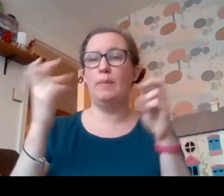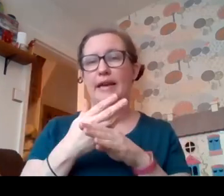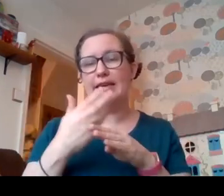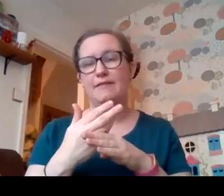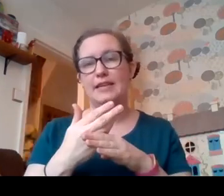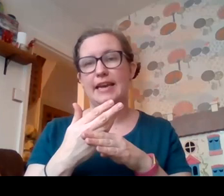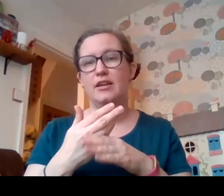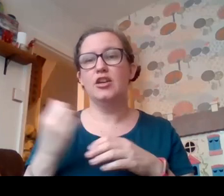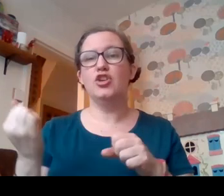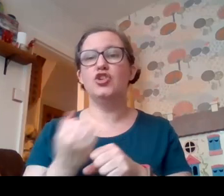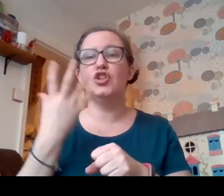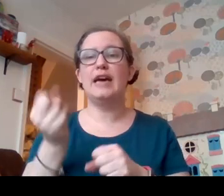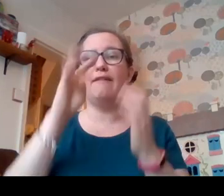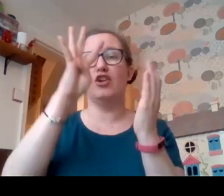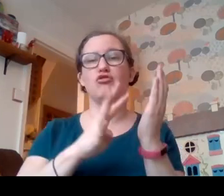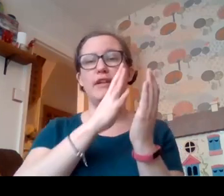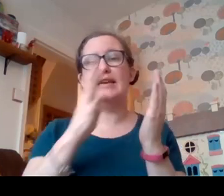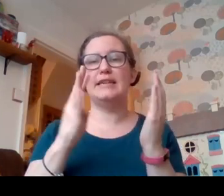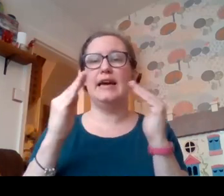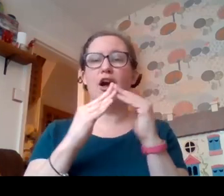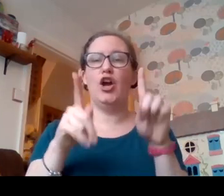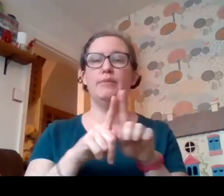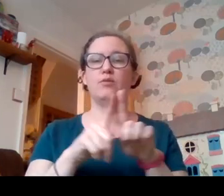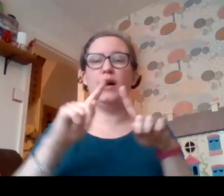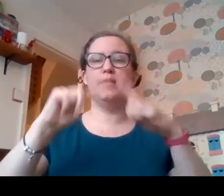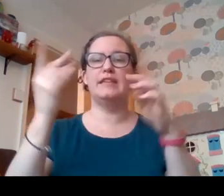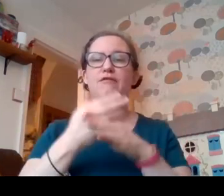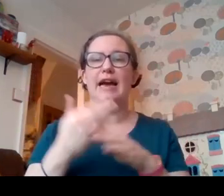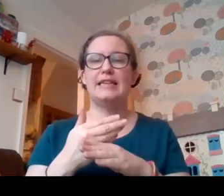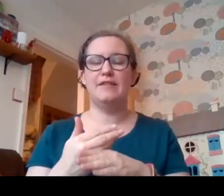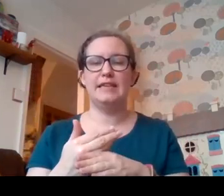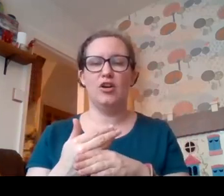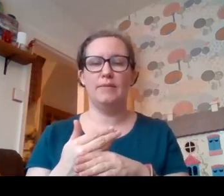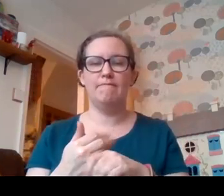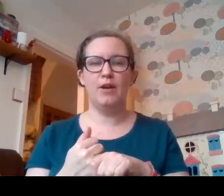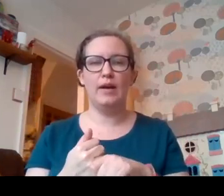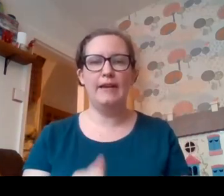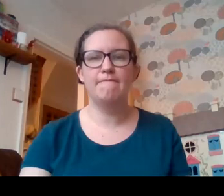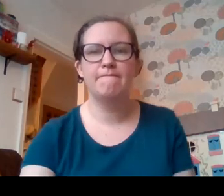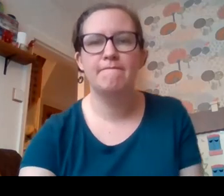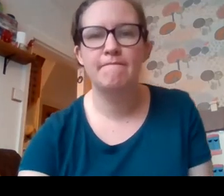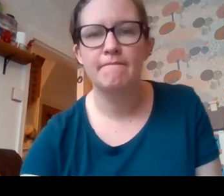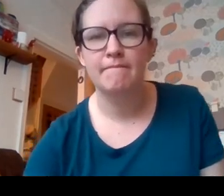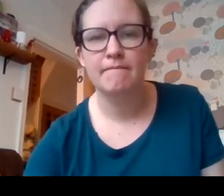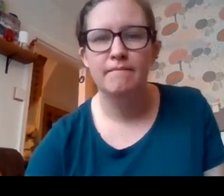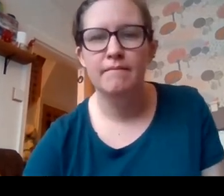your topic activity. You should have a grid at home as well with the different activities on. Okay?